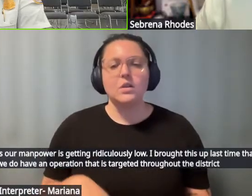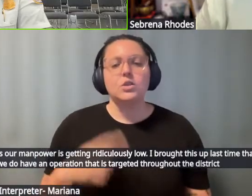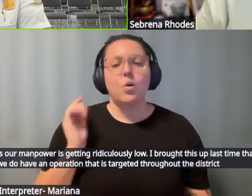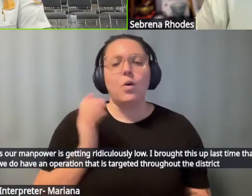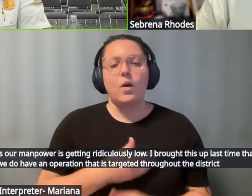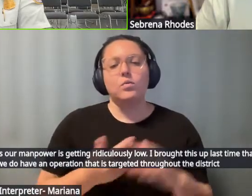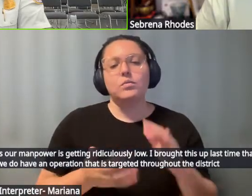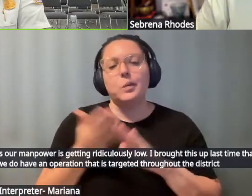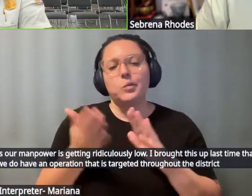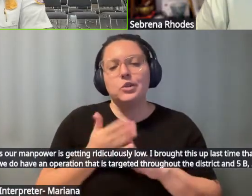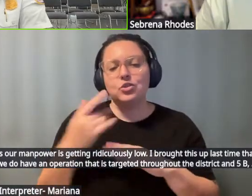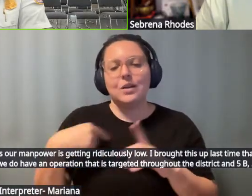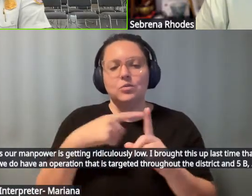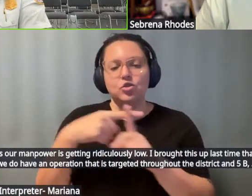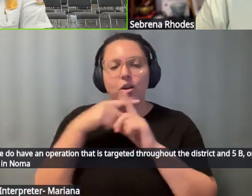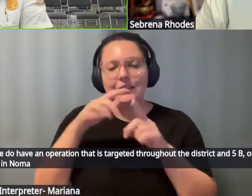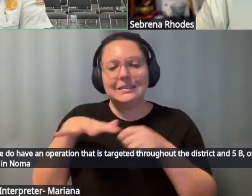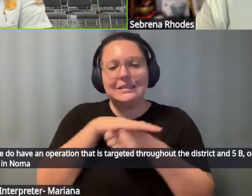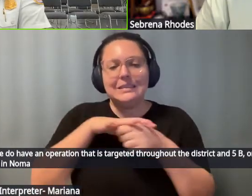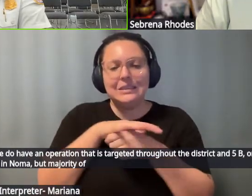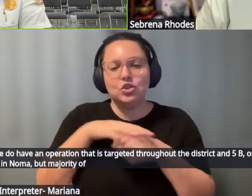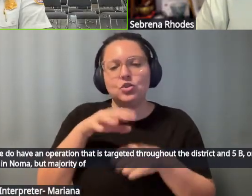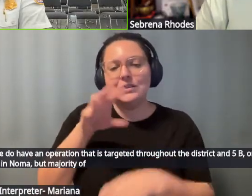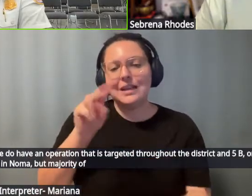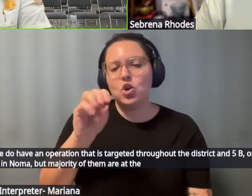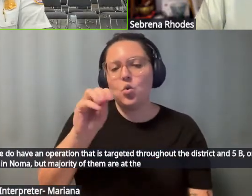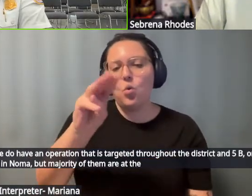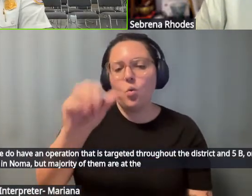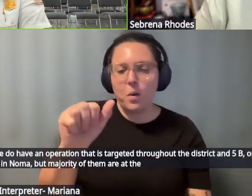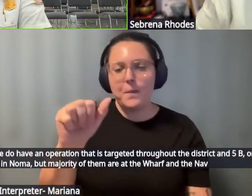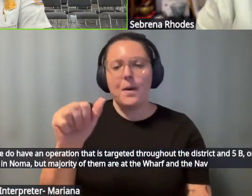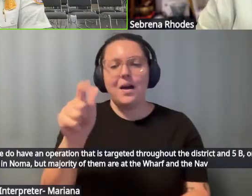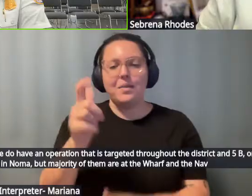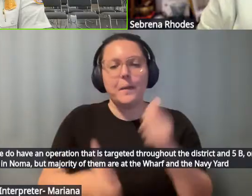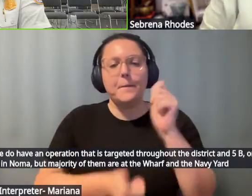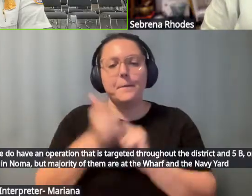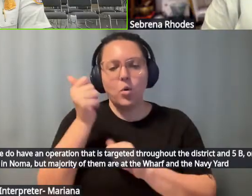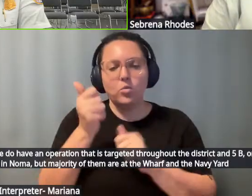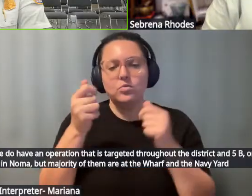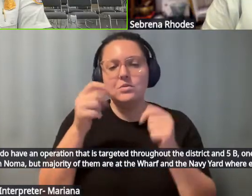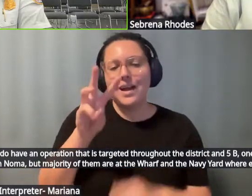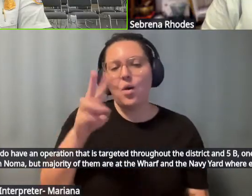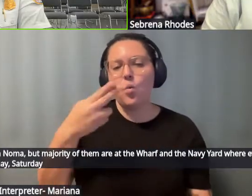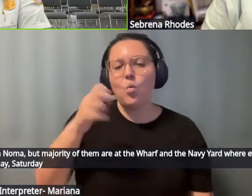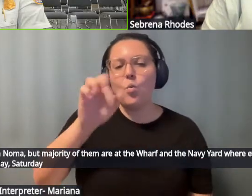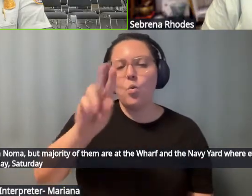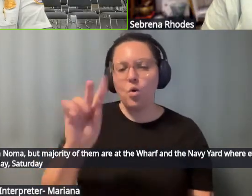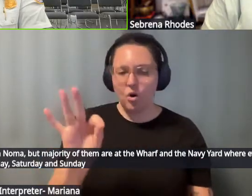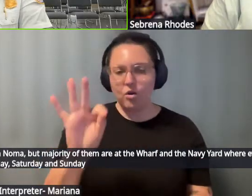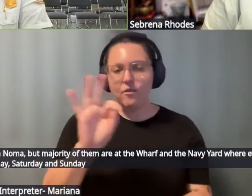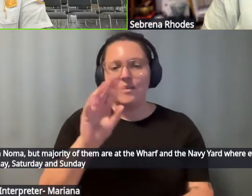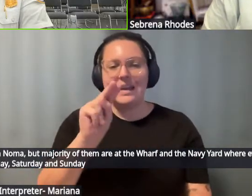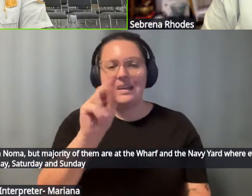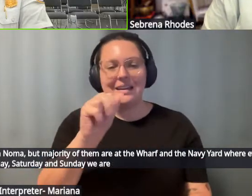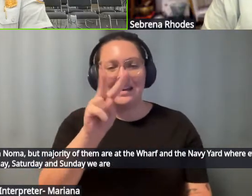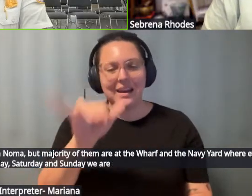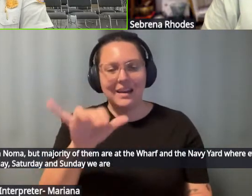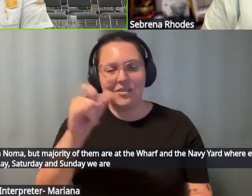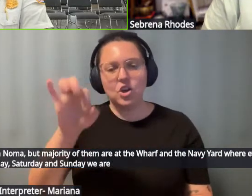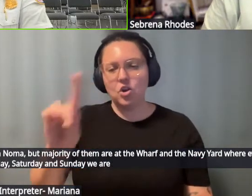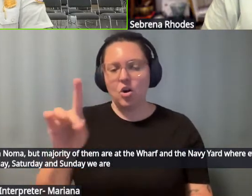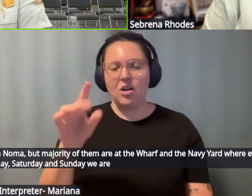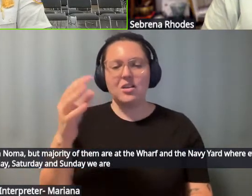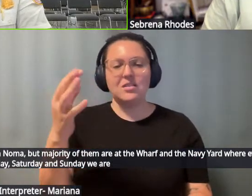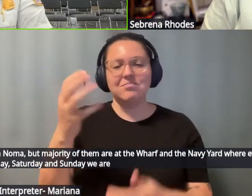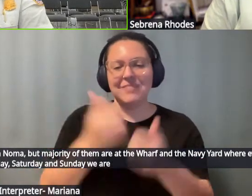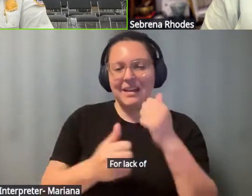5D. One is in Noma, but majority of them are at the wharf in the Navy Yard, where every Friday, Saturday, and Sunday, we are, for lack of